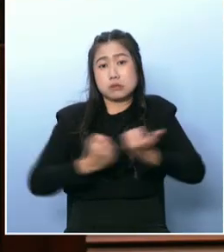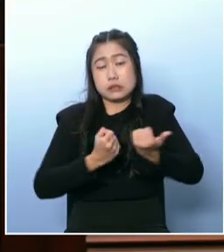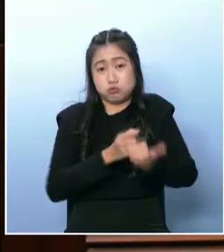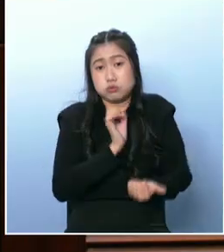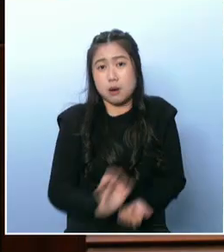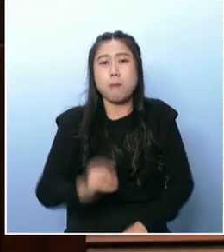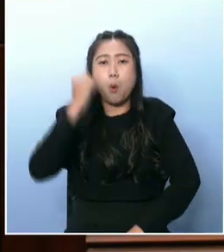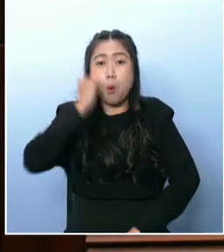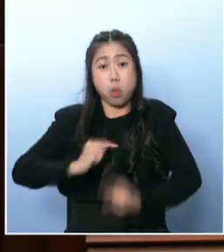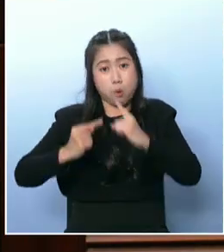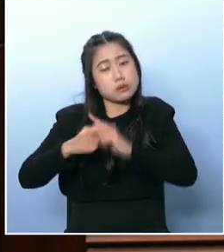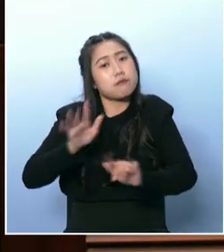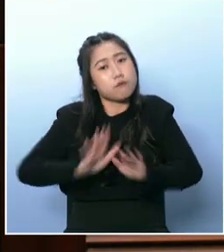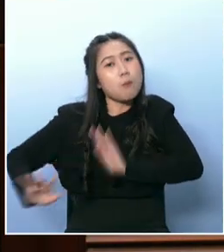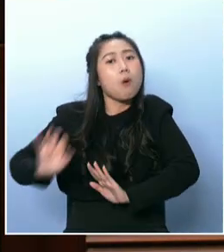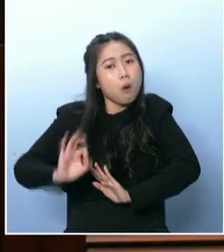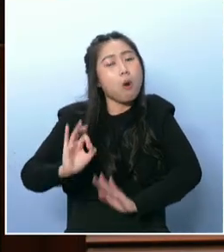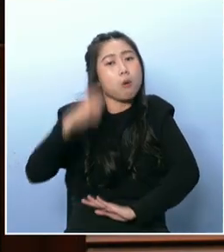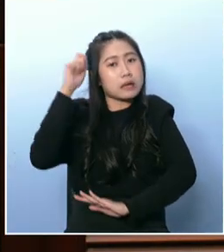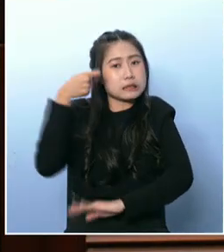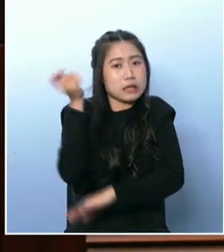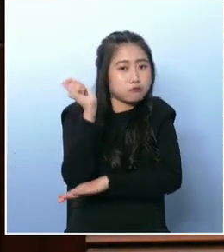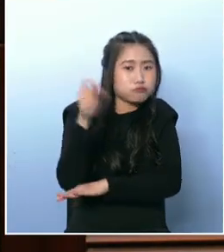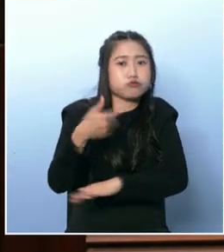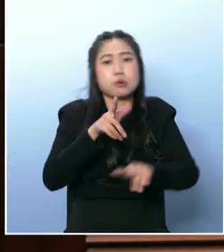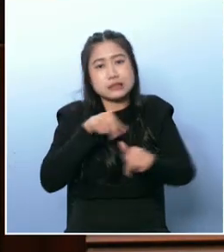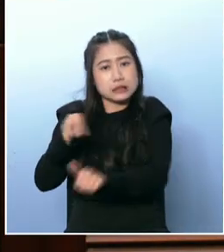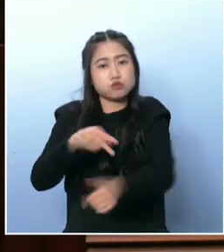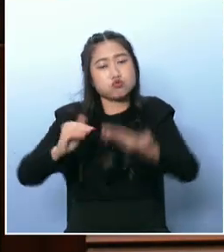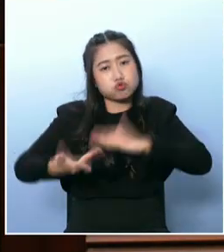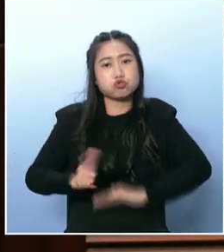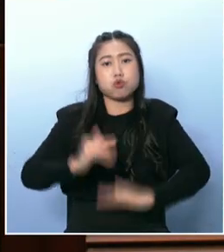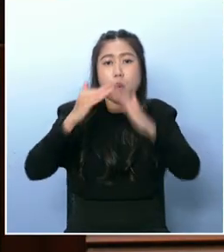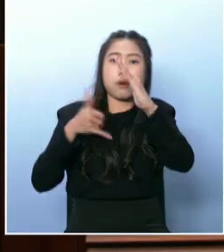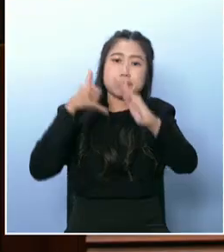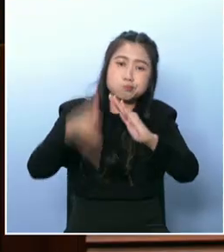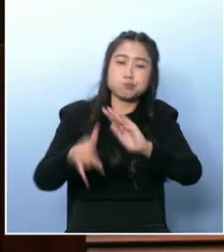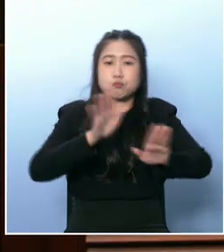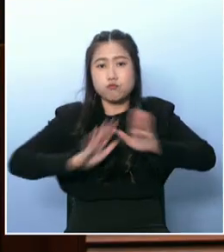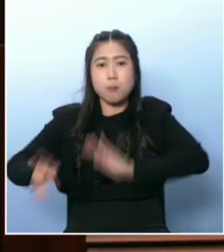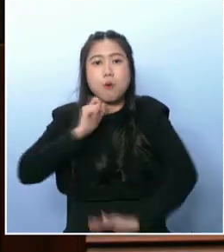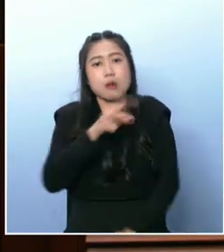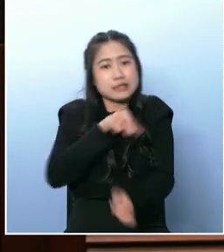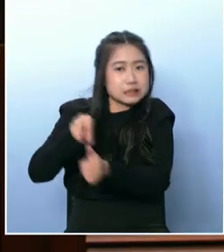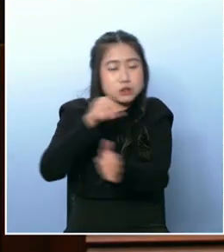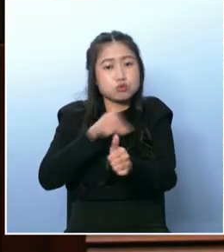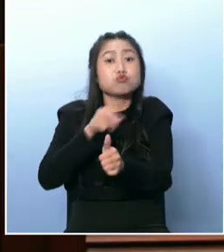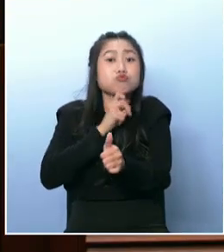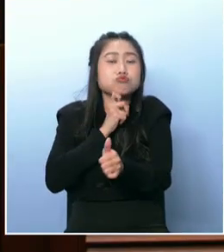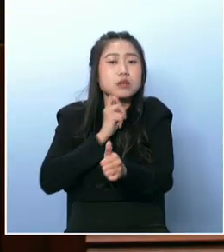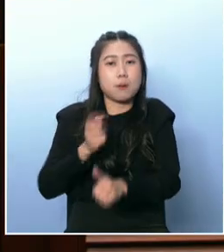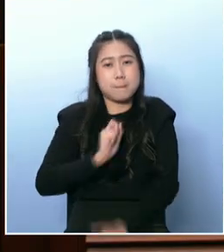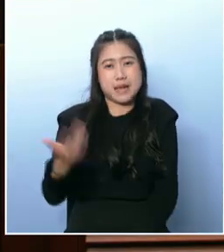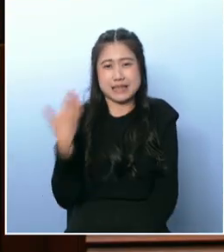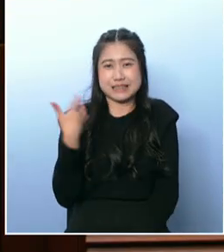what support services are you providing for them during this waiting time? For the elderly, you have the voucher scheme, you have the home